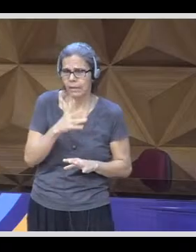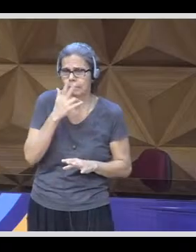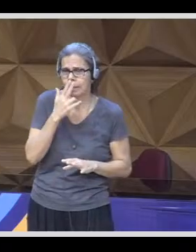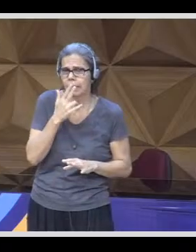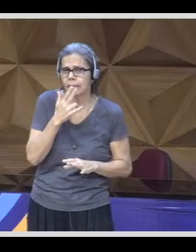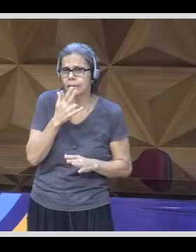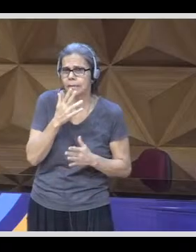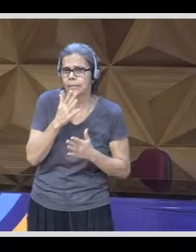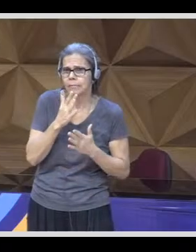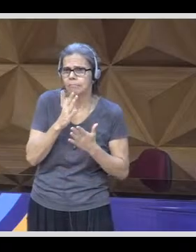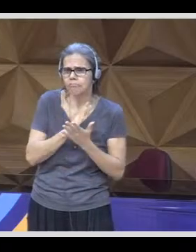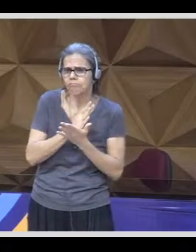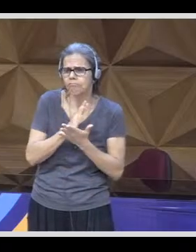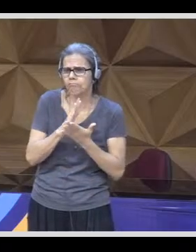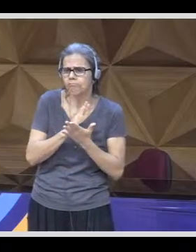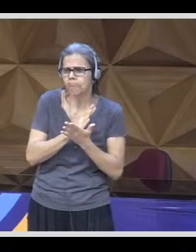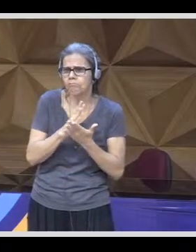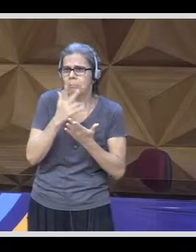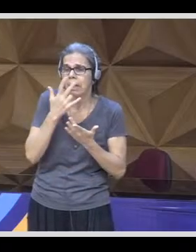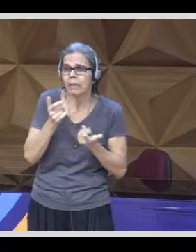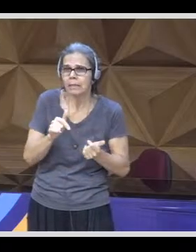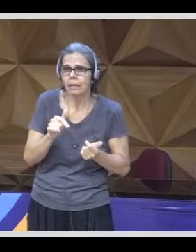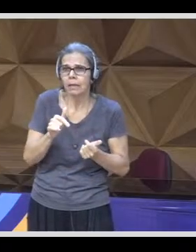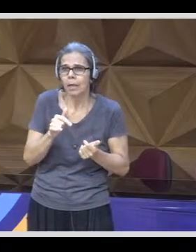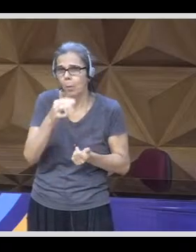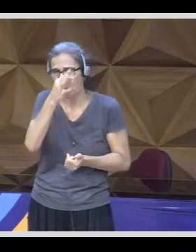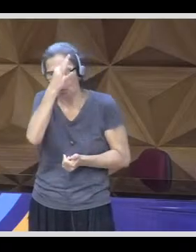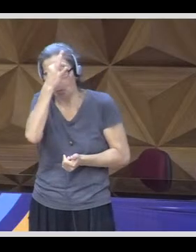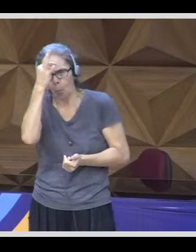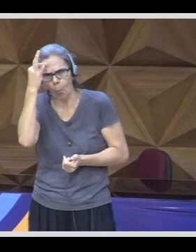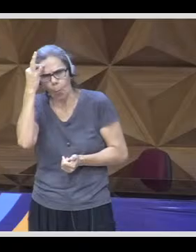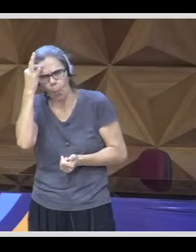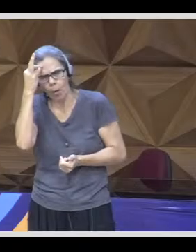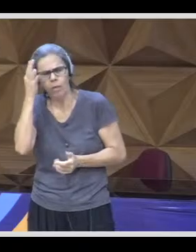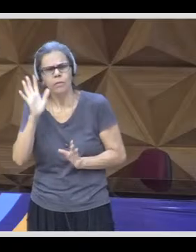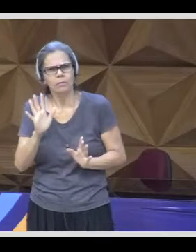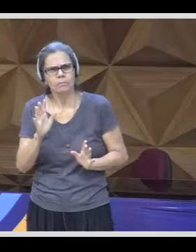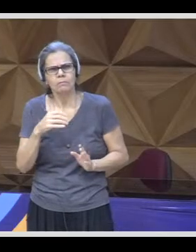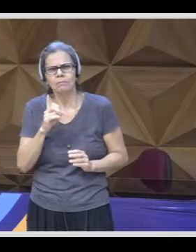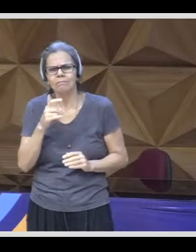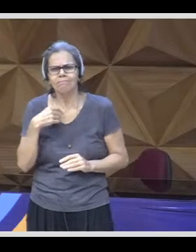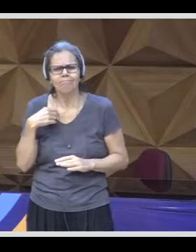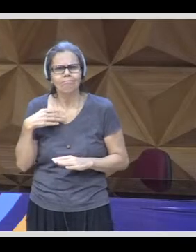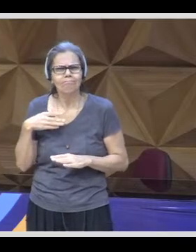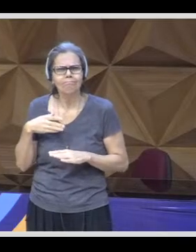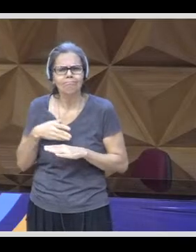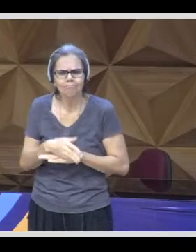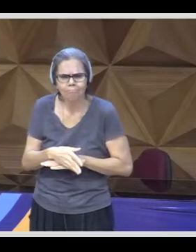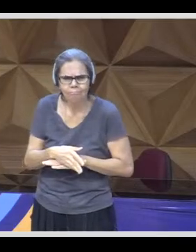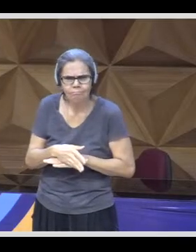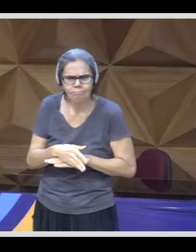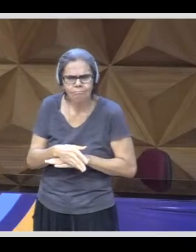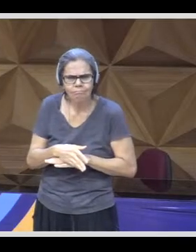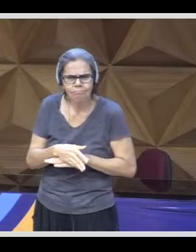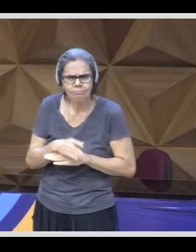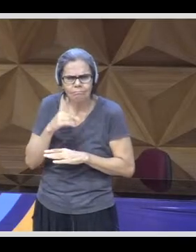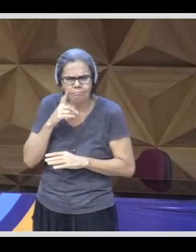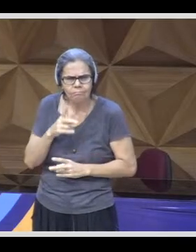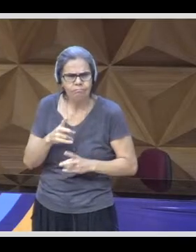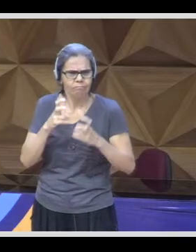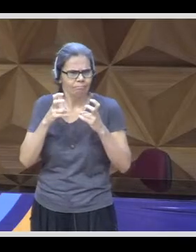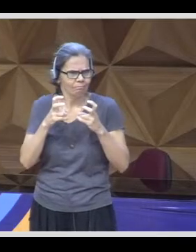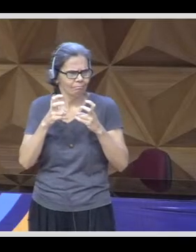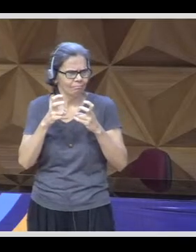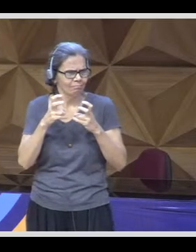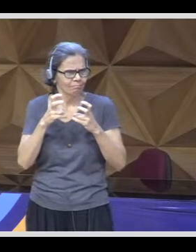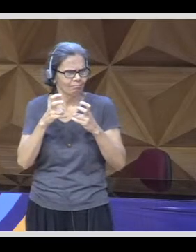special, until I hit this, which then I learned that many of these very harmless, apparently harmless emojis